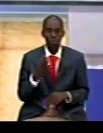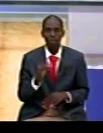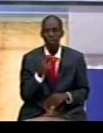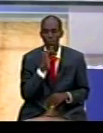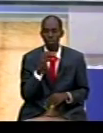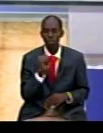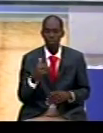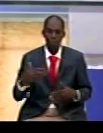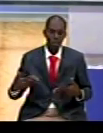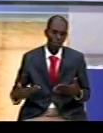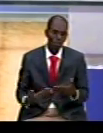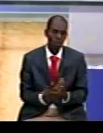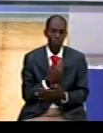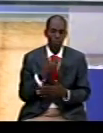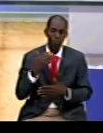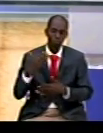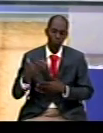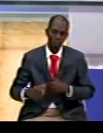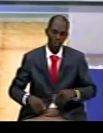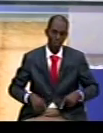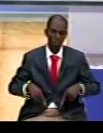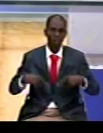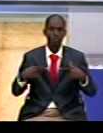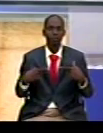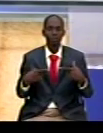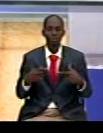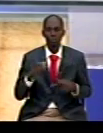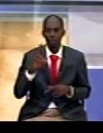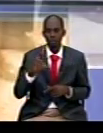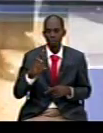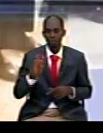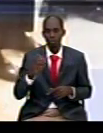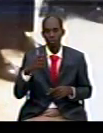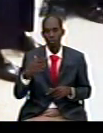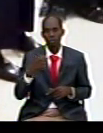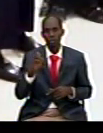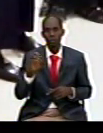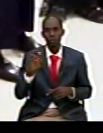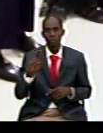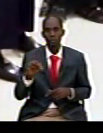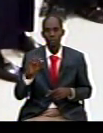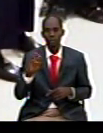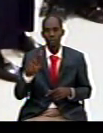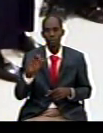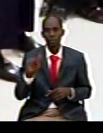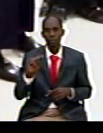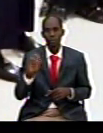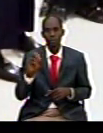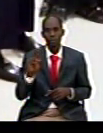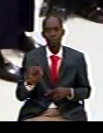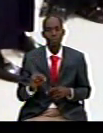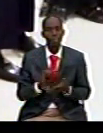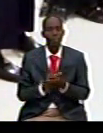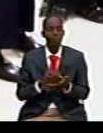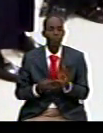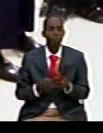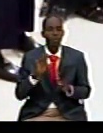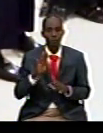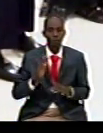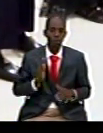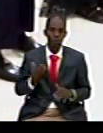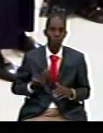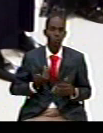regeneration. Regeneration means that your soul had been dead in sins and